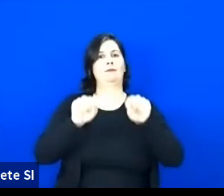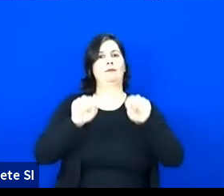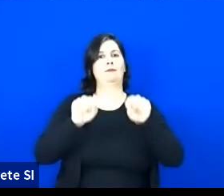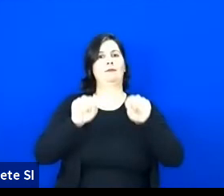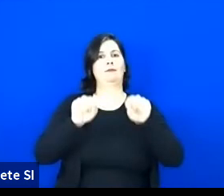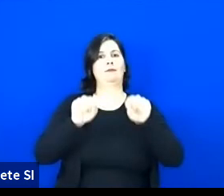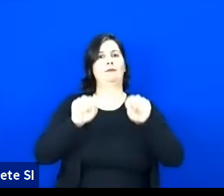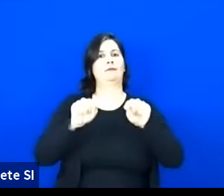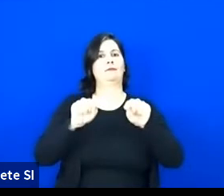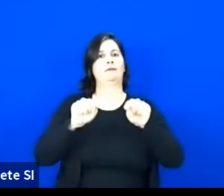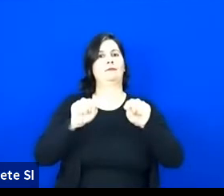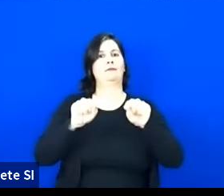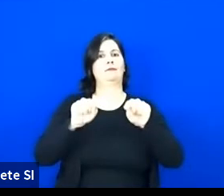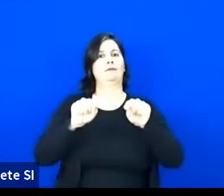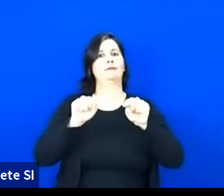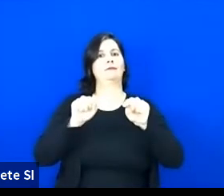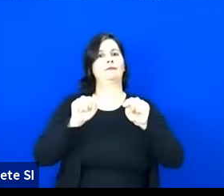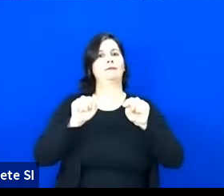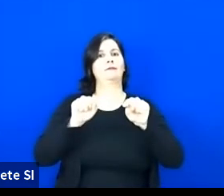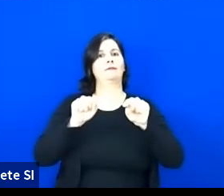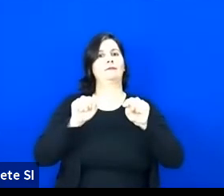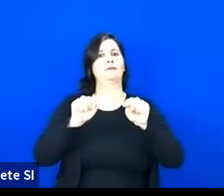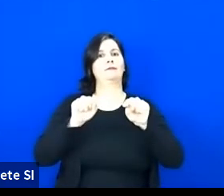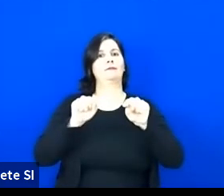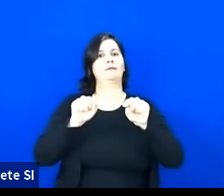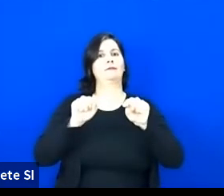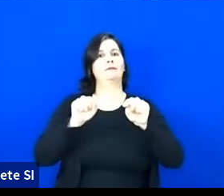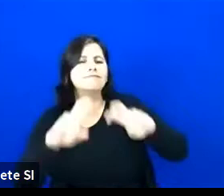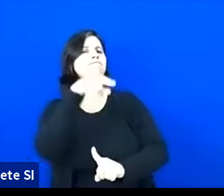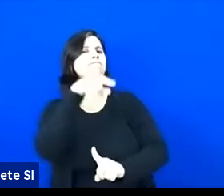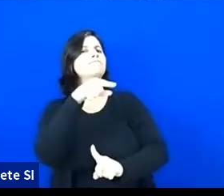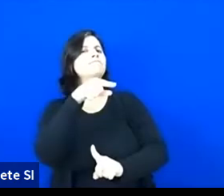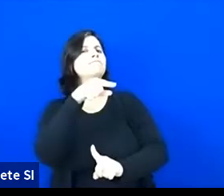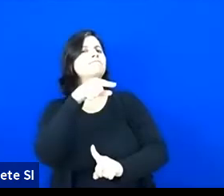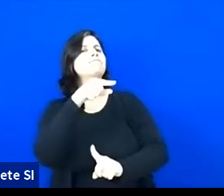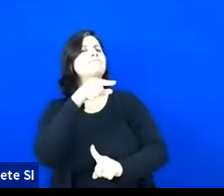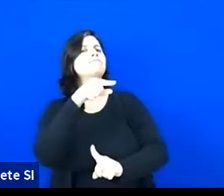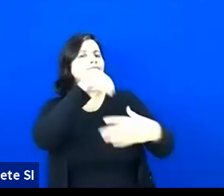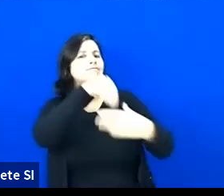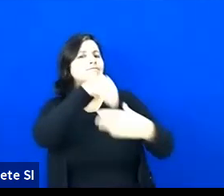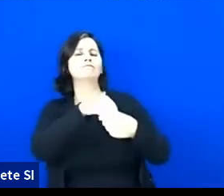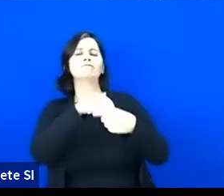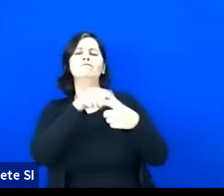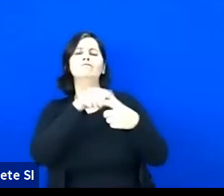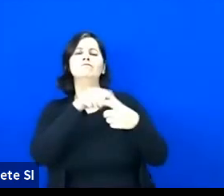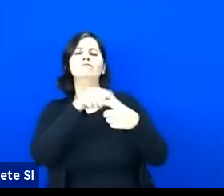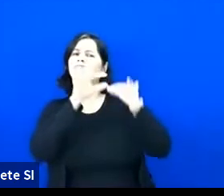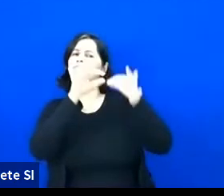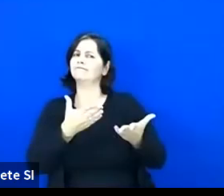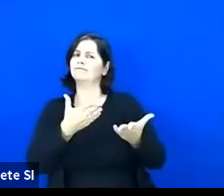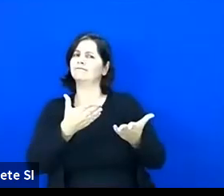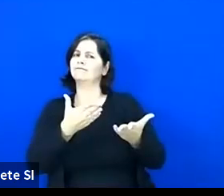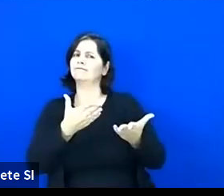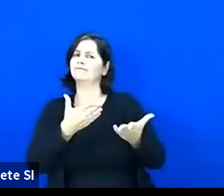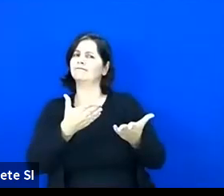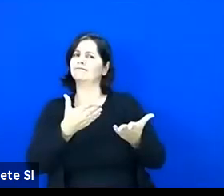an extremely important question of overcoming disadvantage for poor and